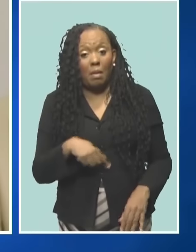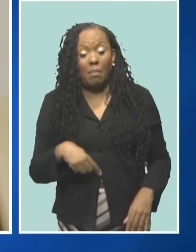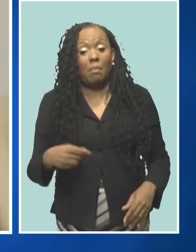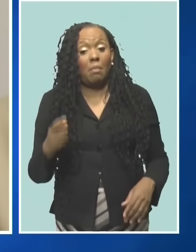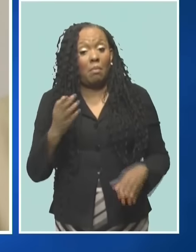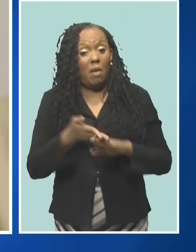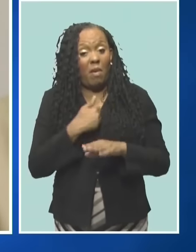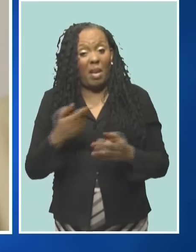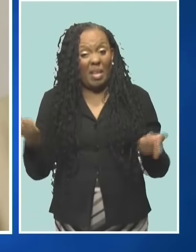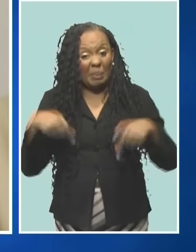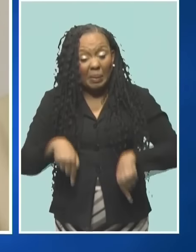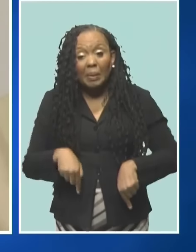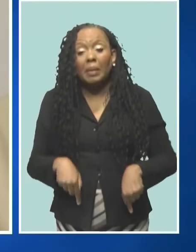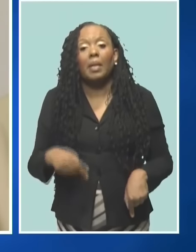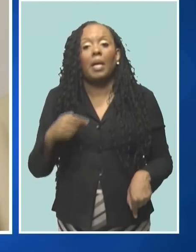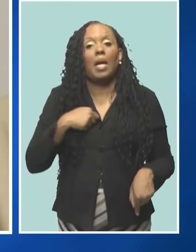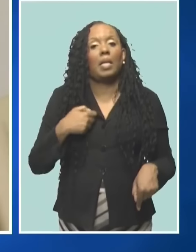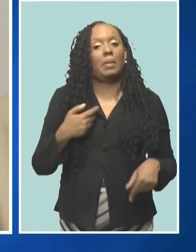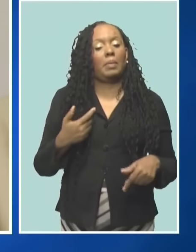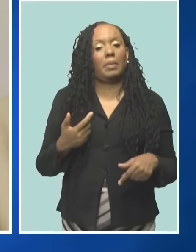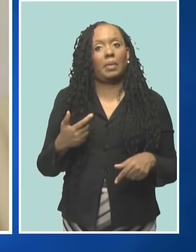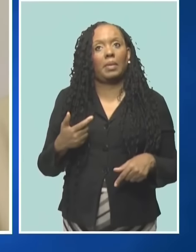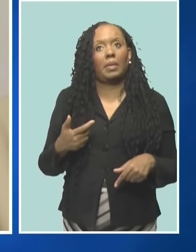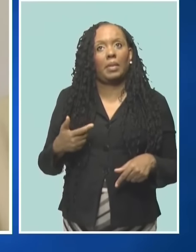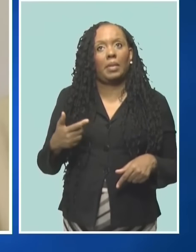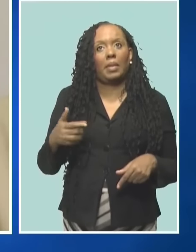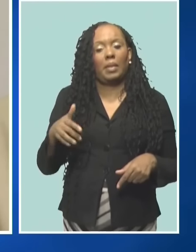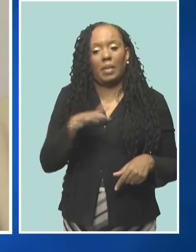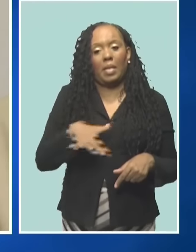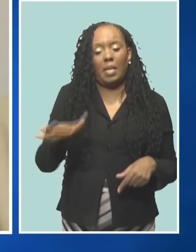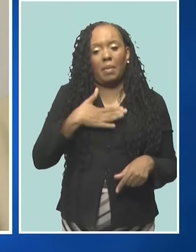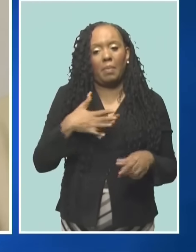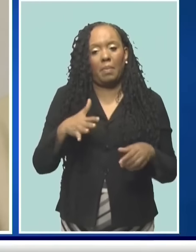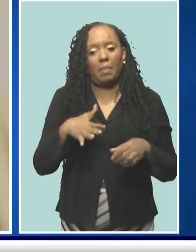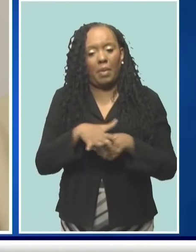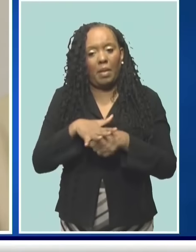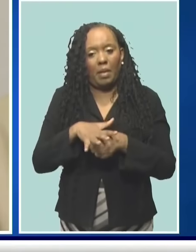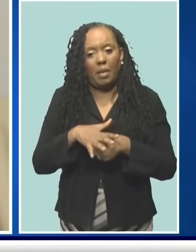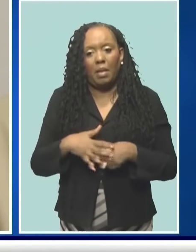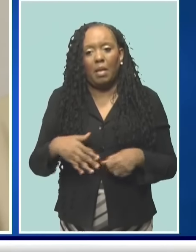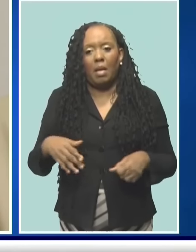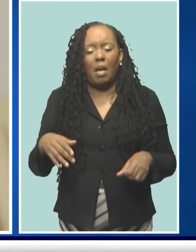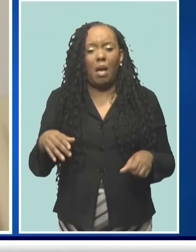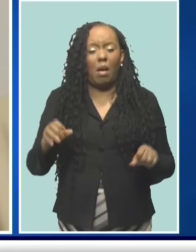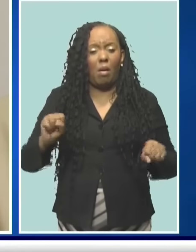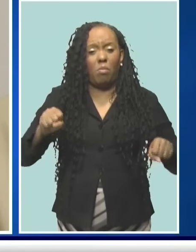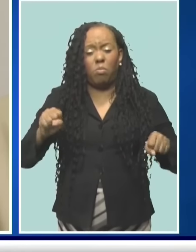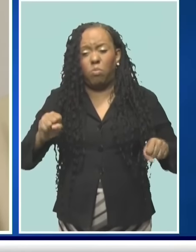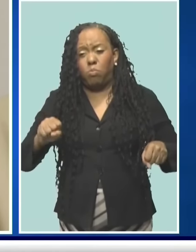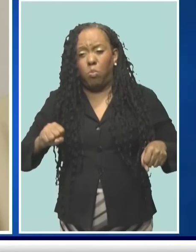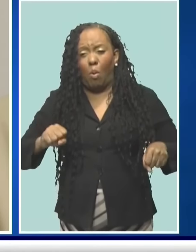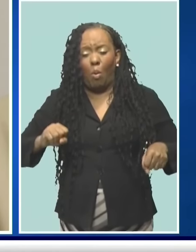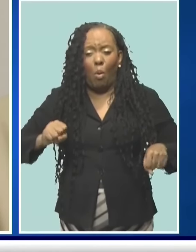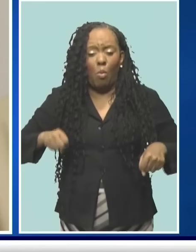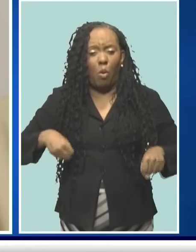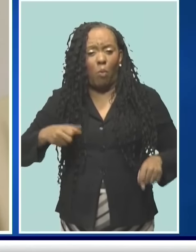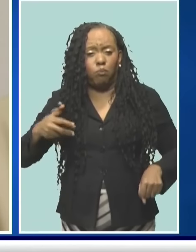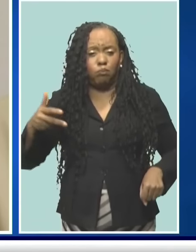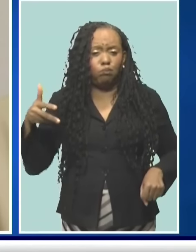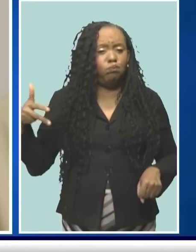this evening, and a scrambler bike went through so hard and so loud in